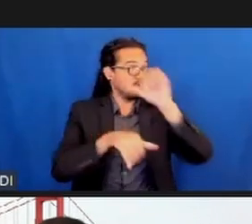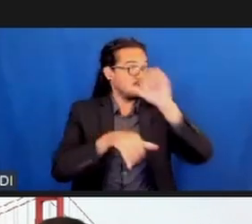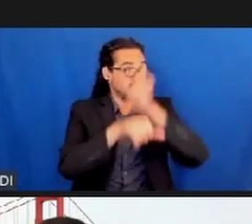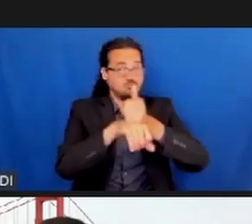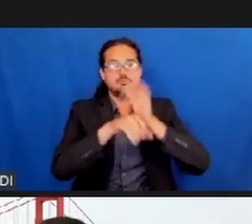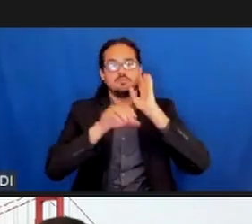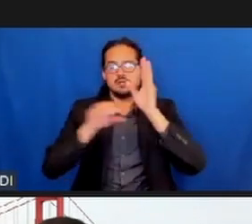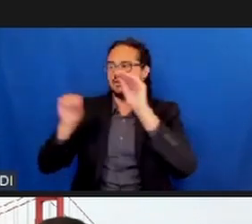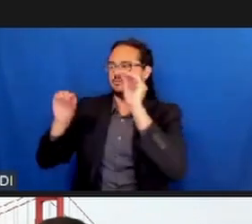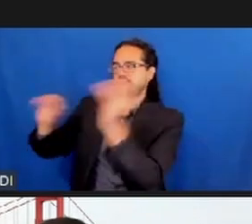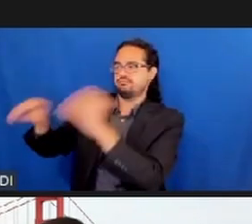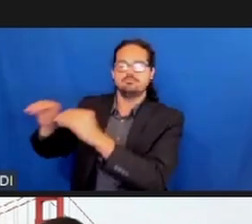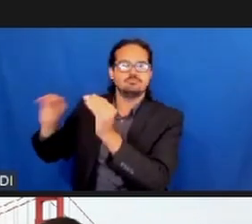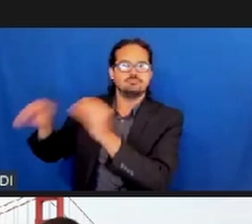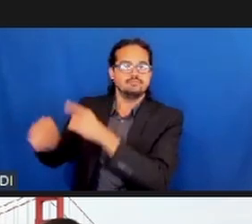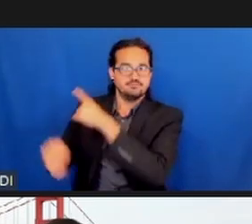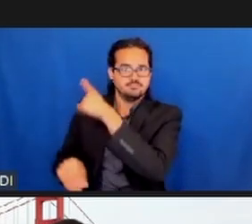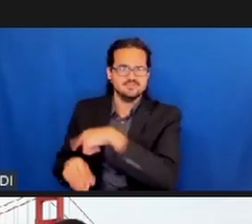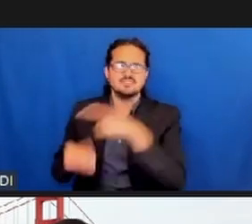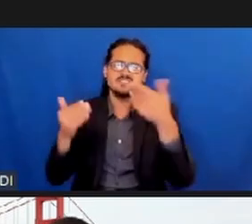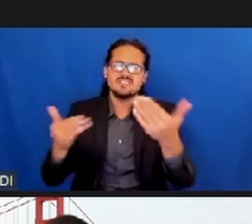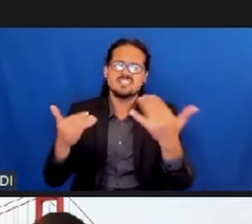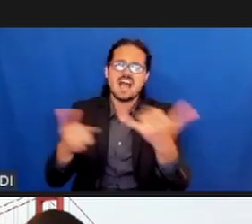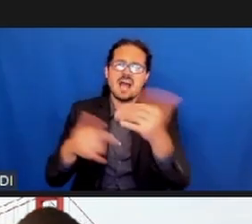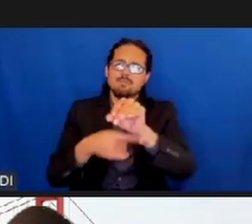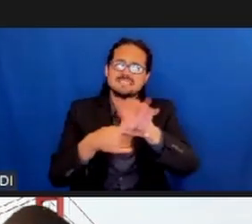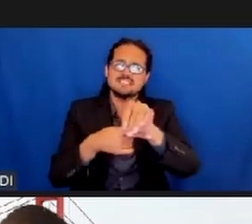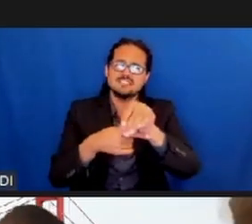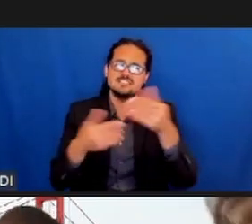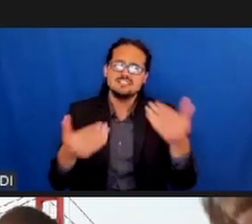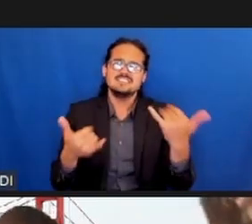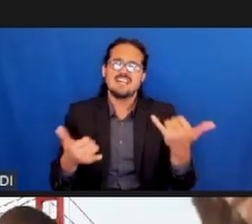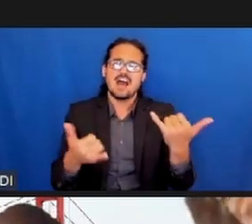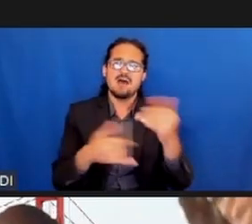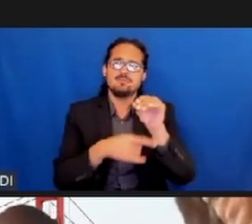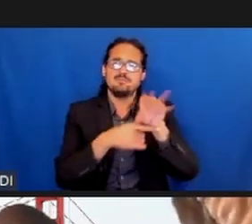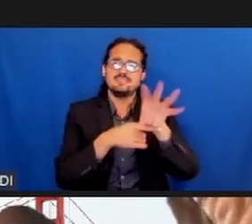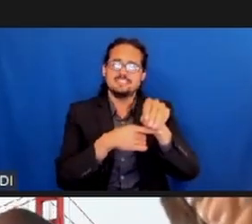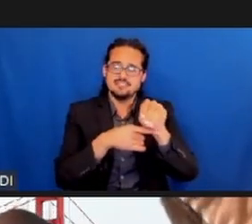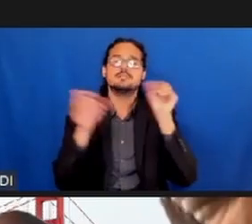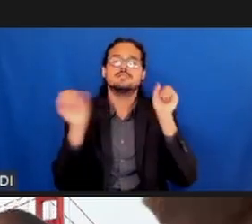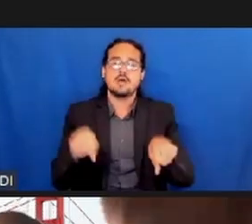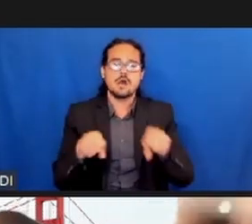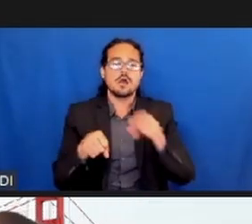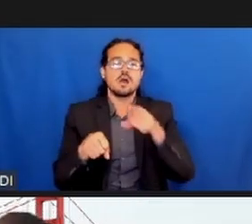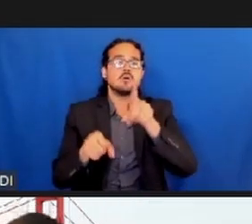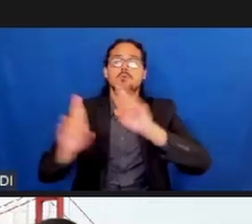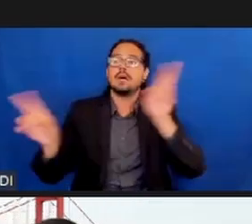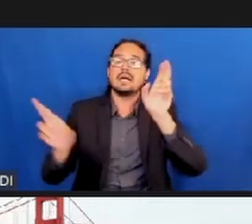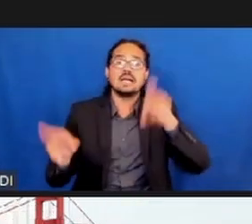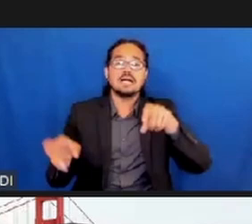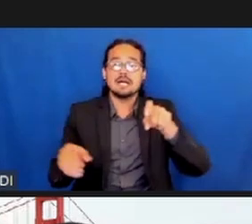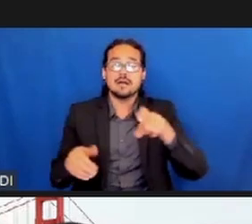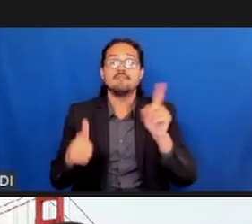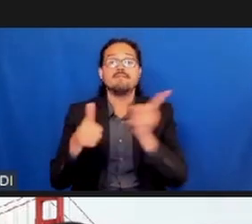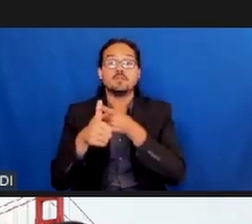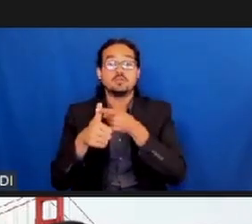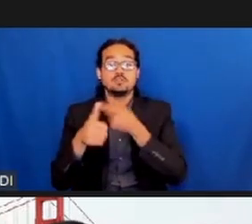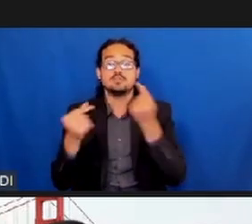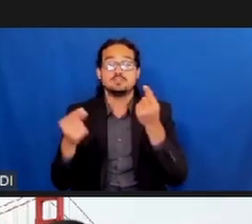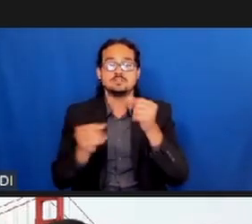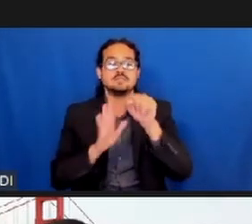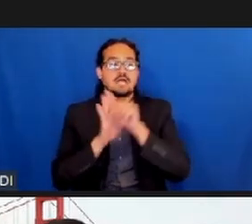if you will, so that you have these websites handy. First is the state of California's website